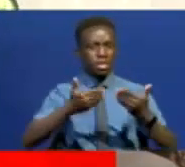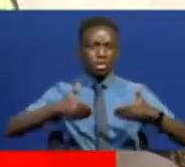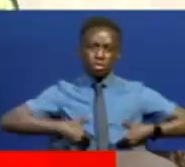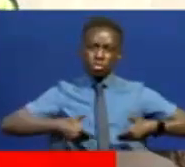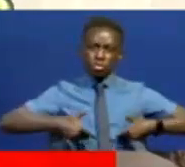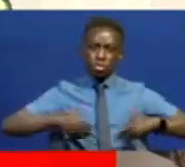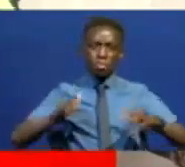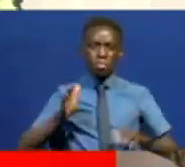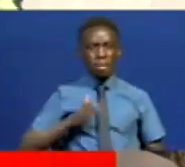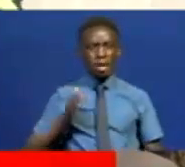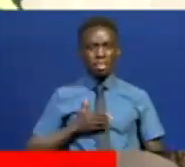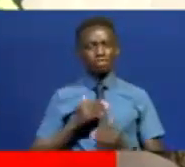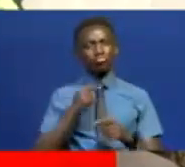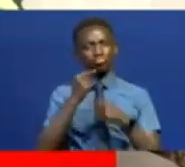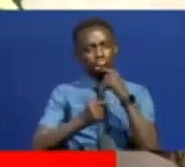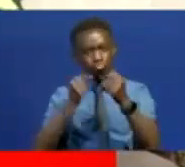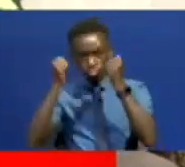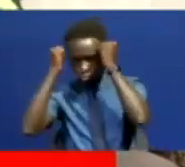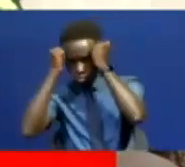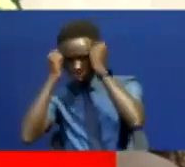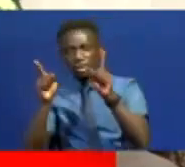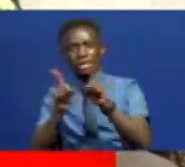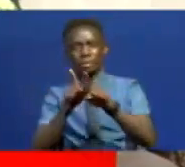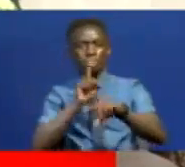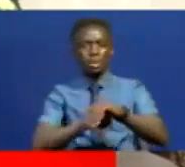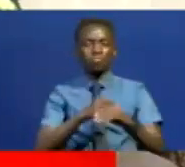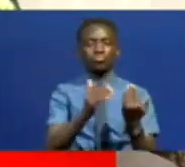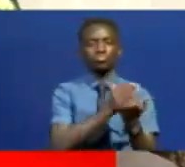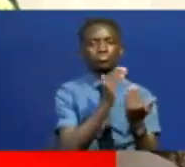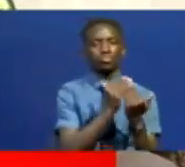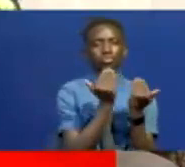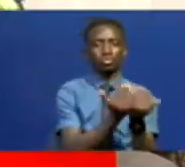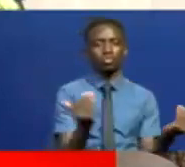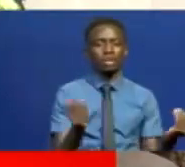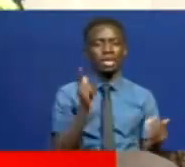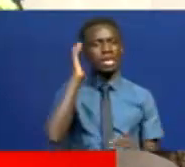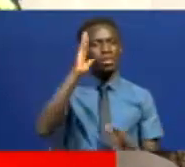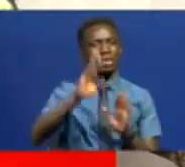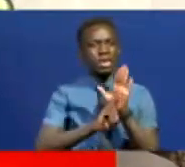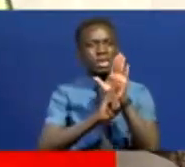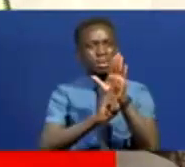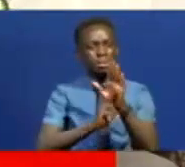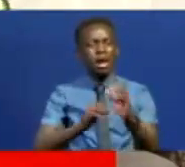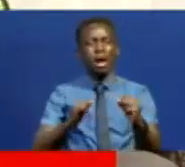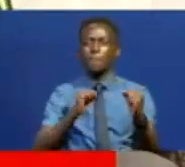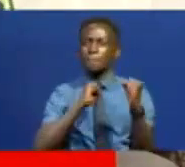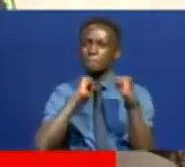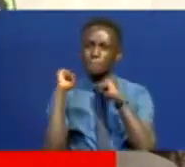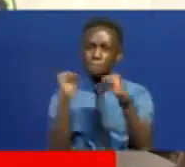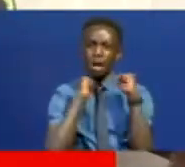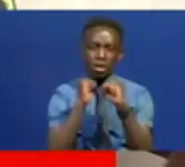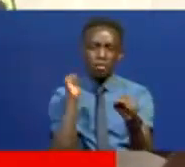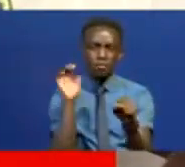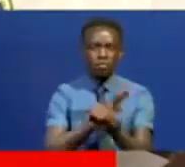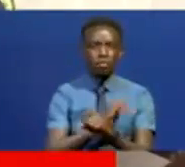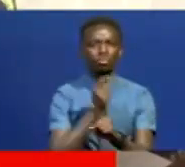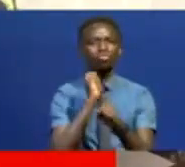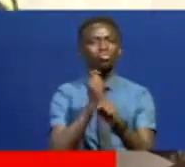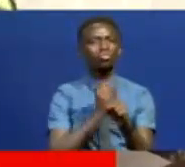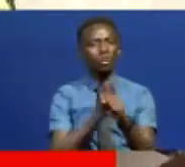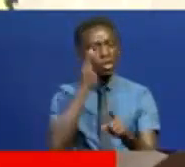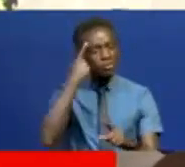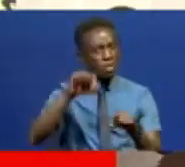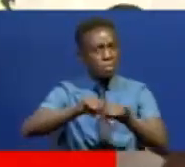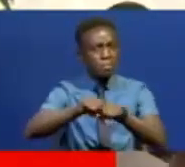while caring for their children. It will represent a powerful tool for breaking the cycle